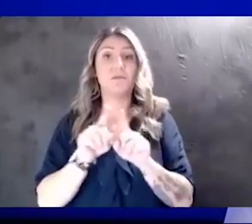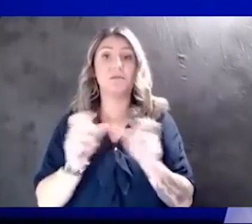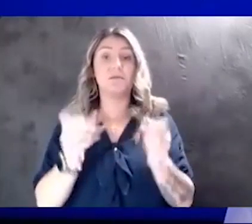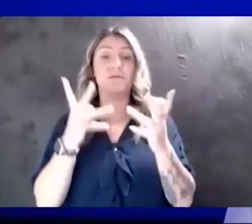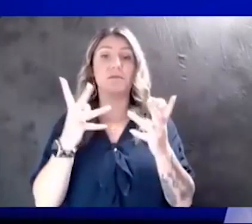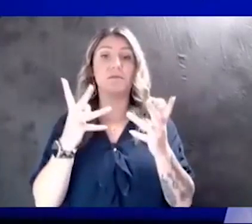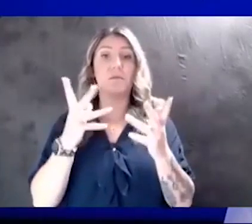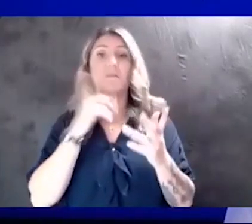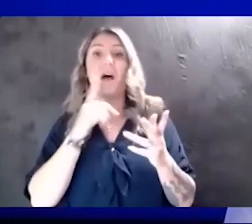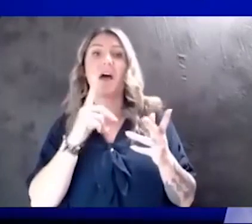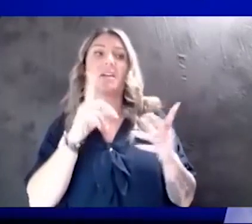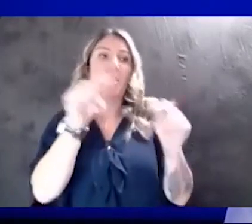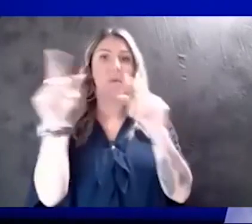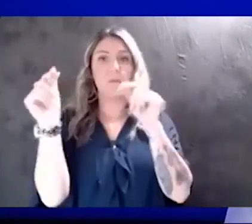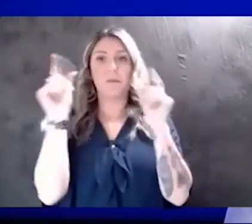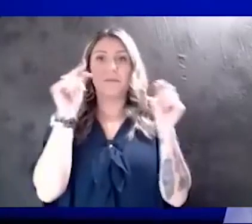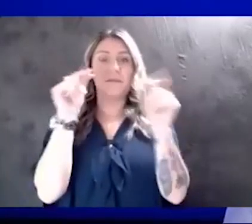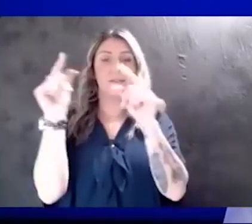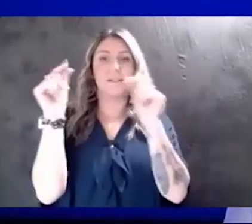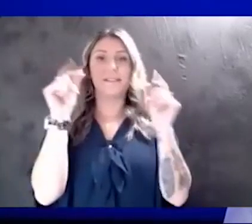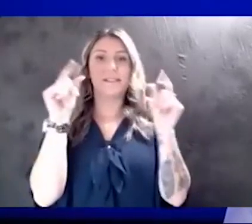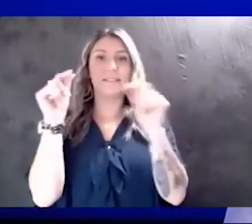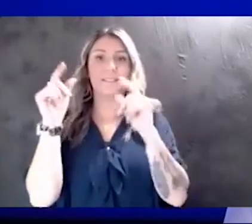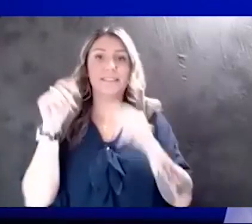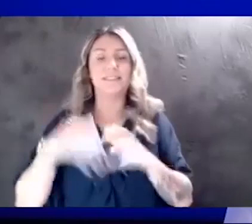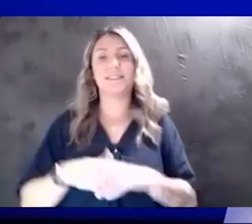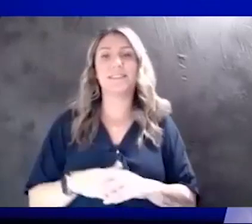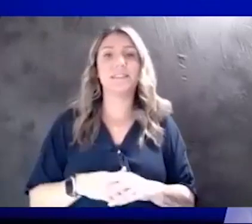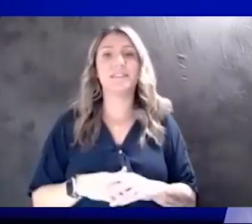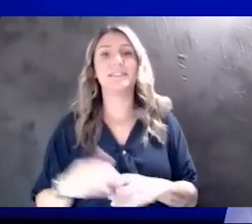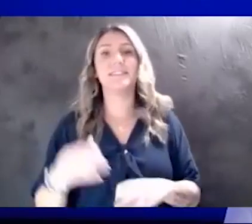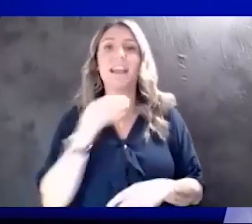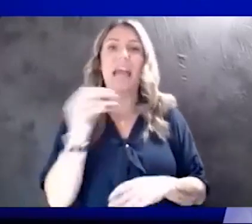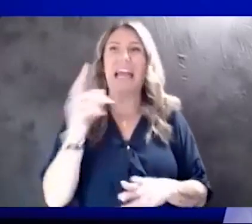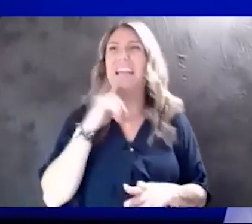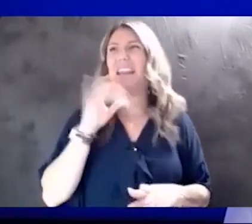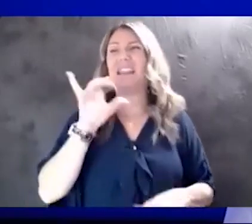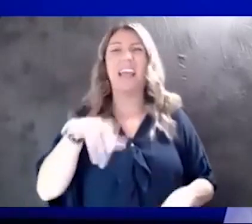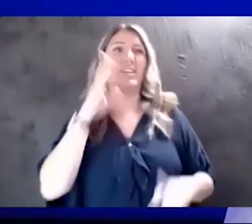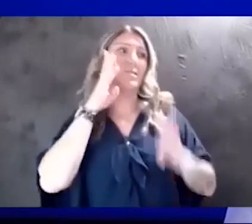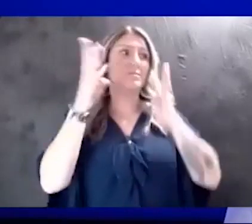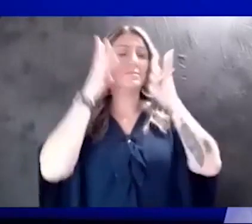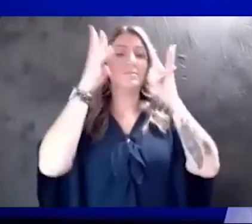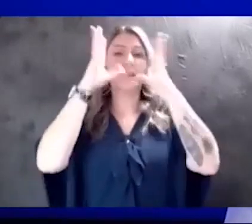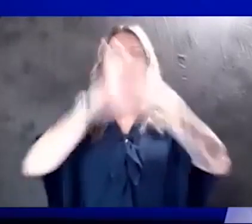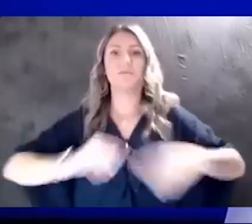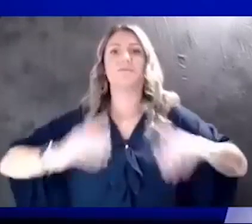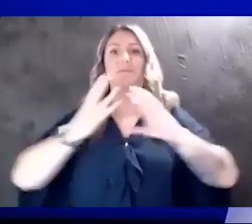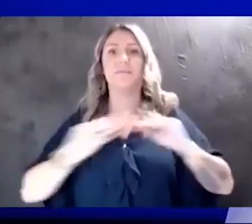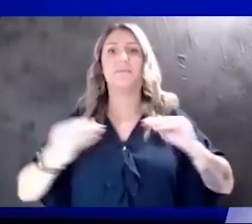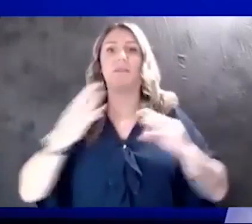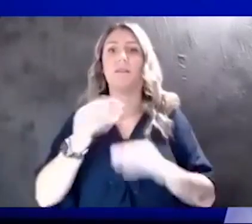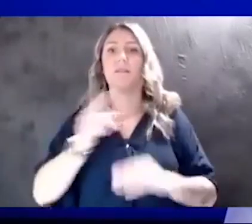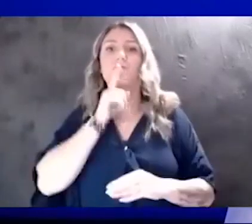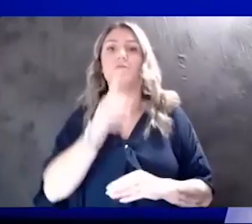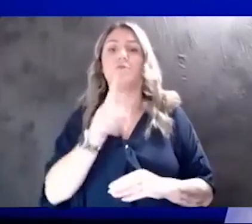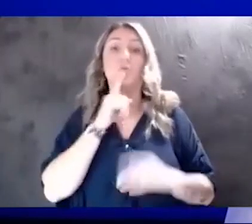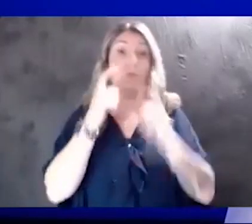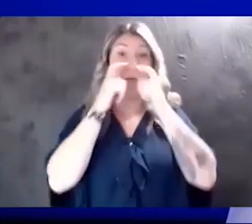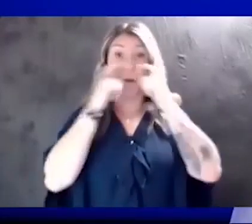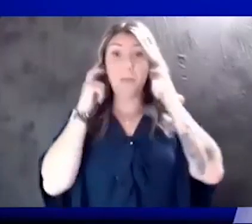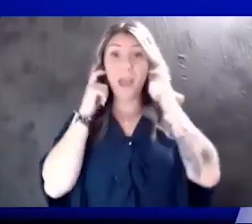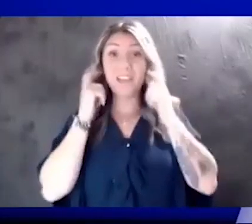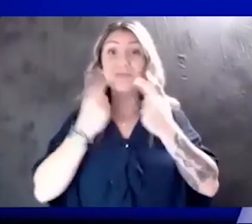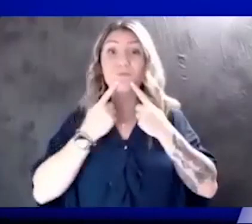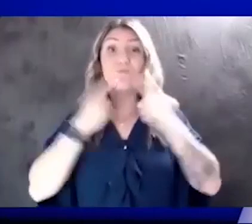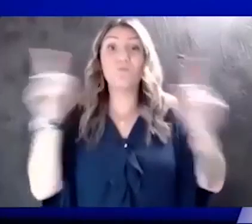or sharing on social media, et cetera, of sort of nonsense stories. And the truth is masking works, and